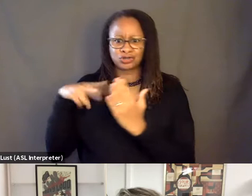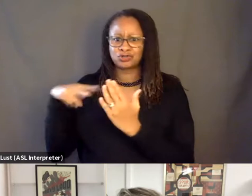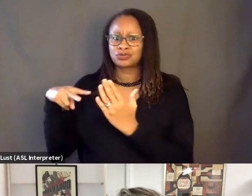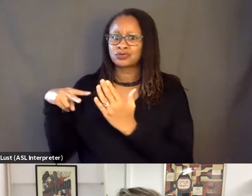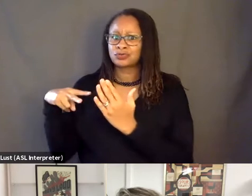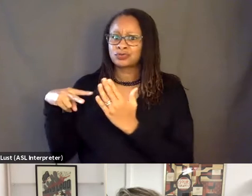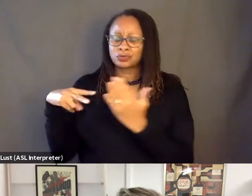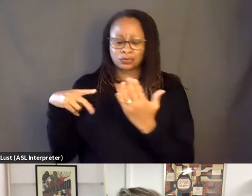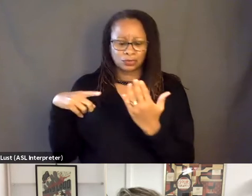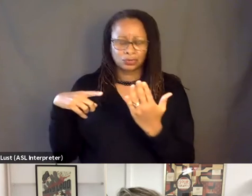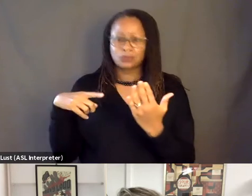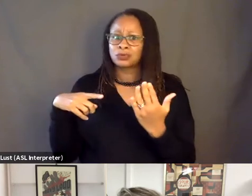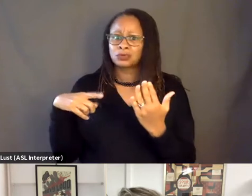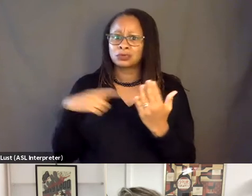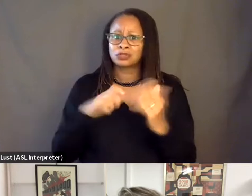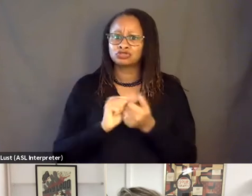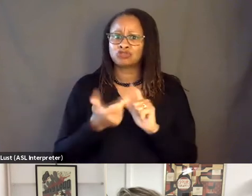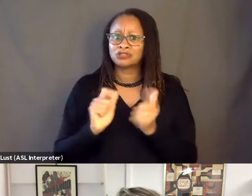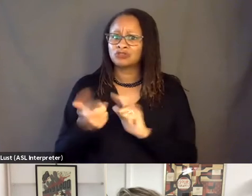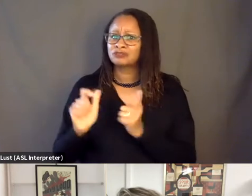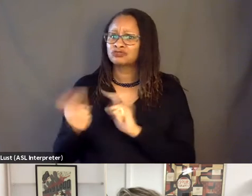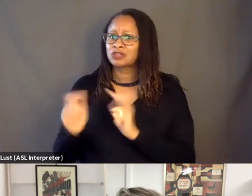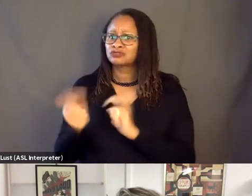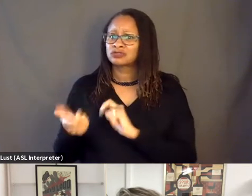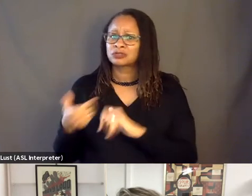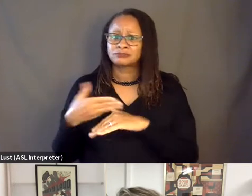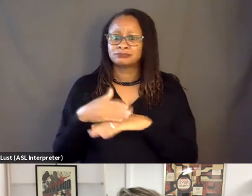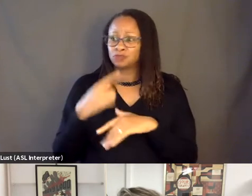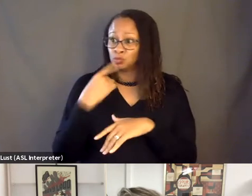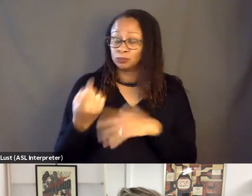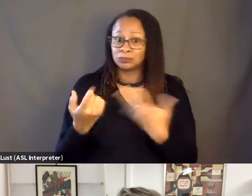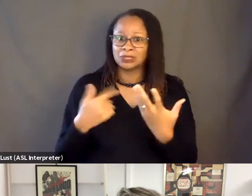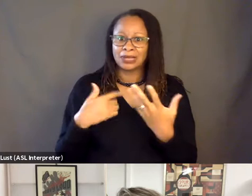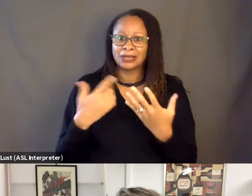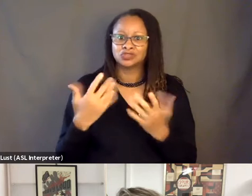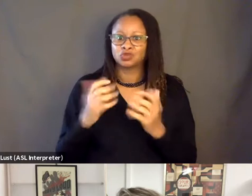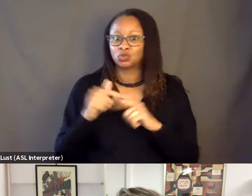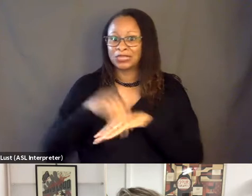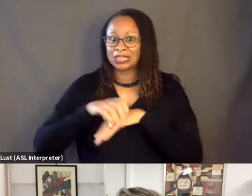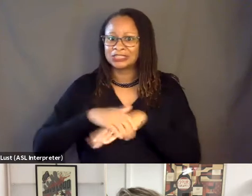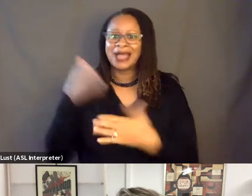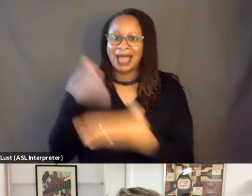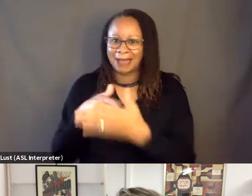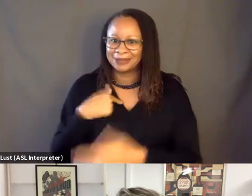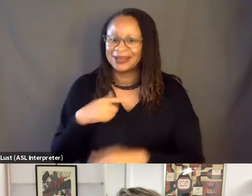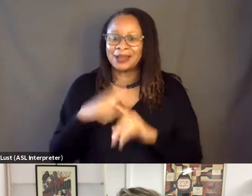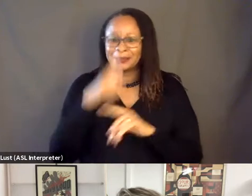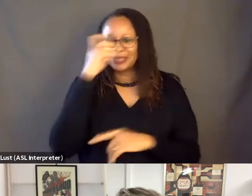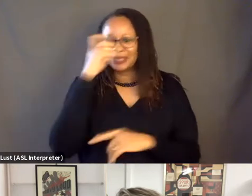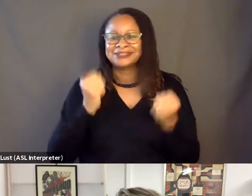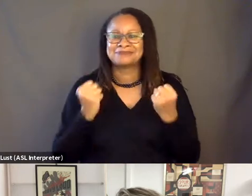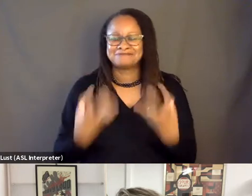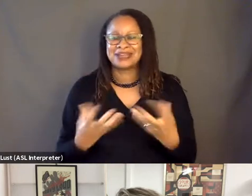soon she was translating sections across the breakfast table at me, because many